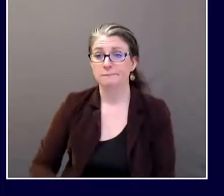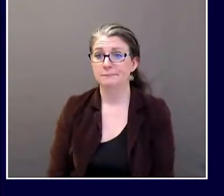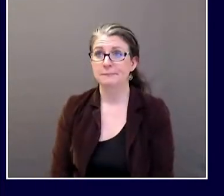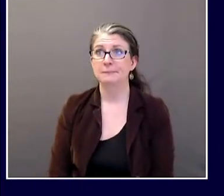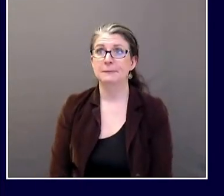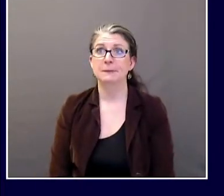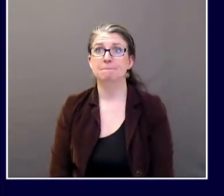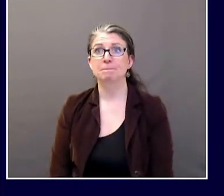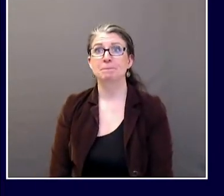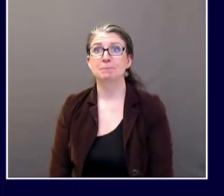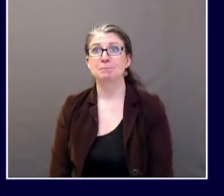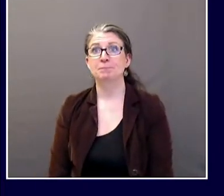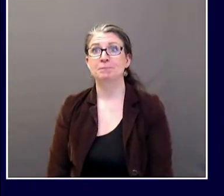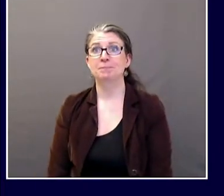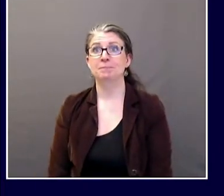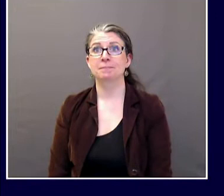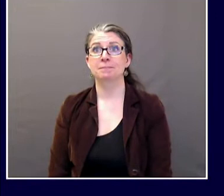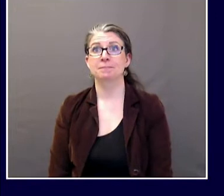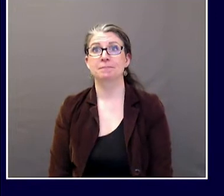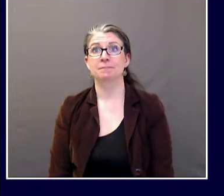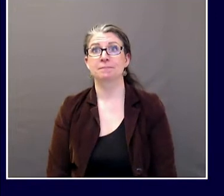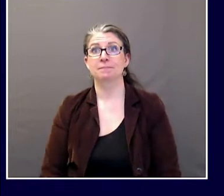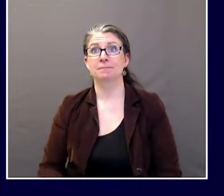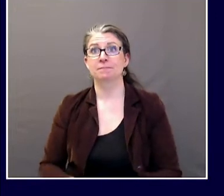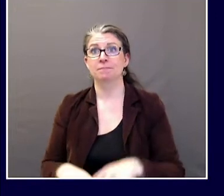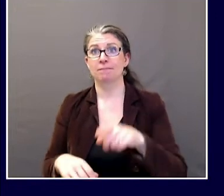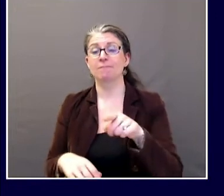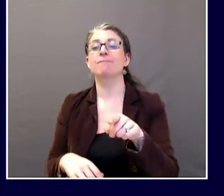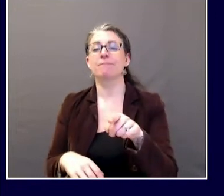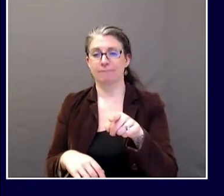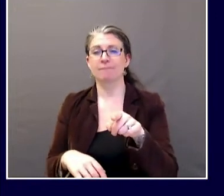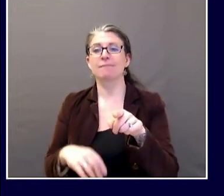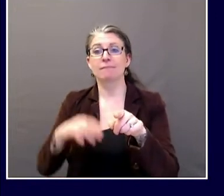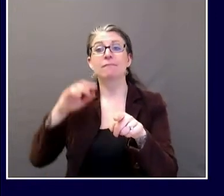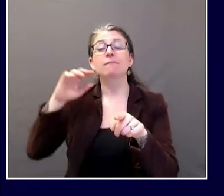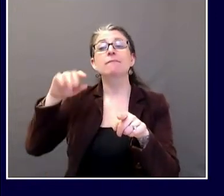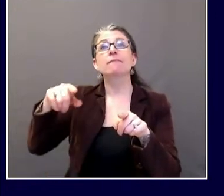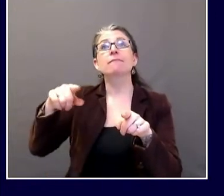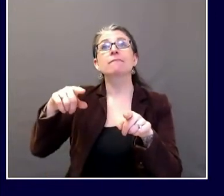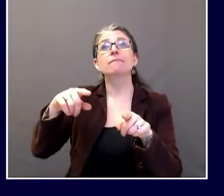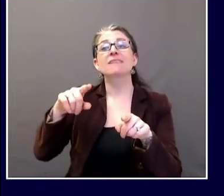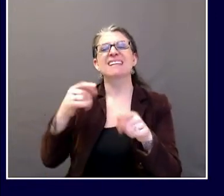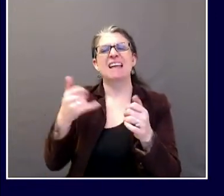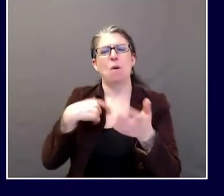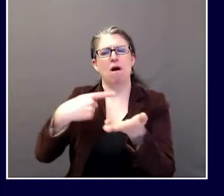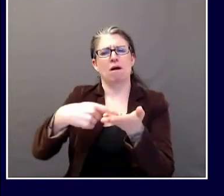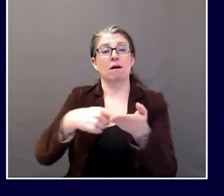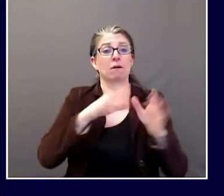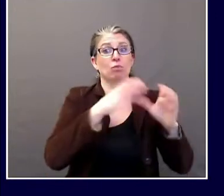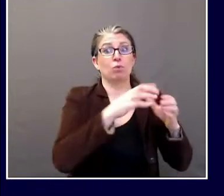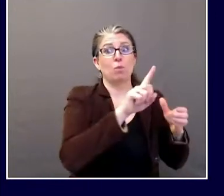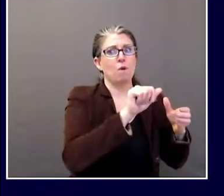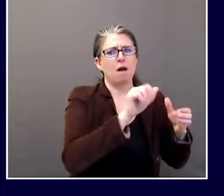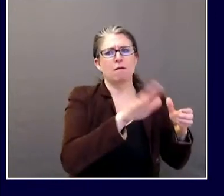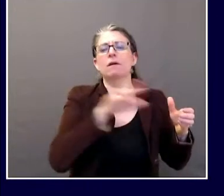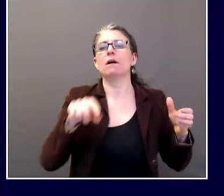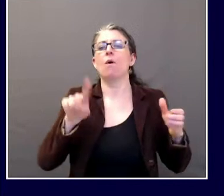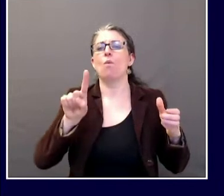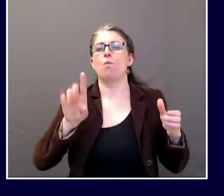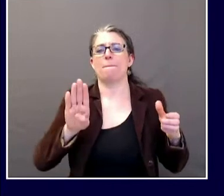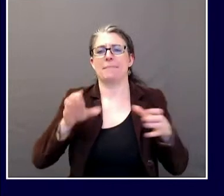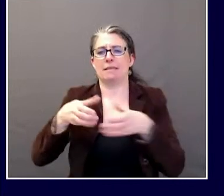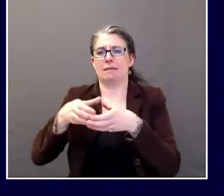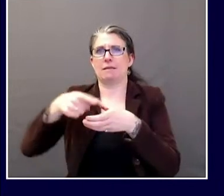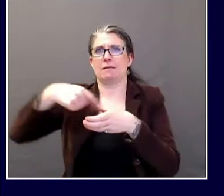as identified by the US CDC's advisory group. Now, on the state's website, it says that this